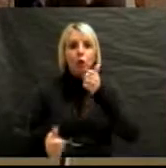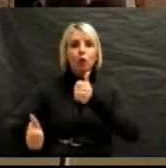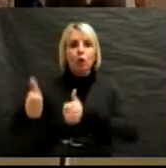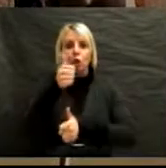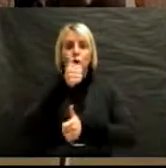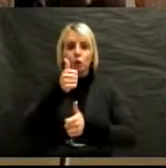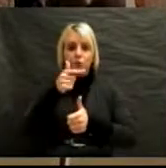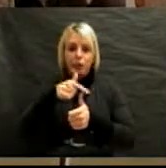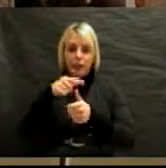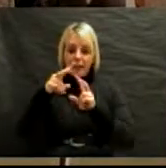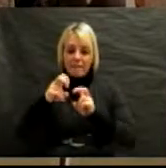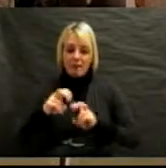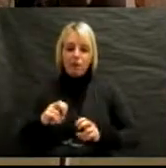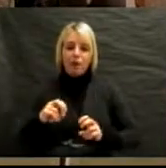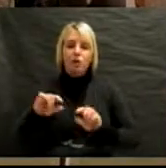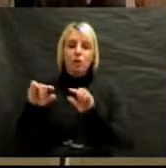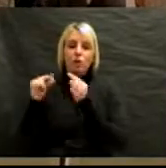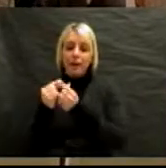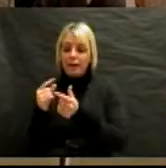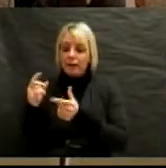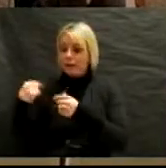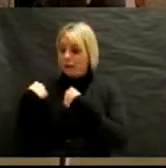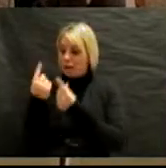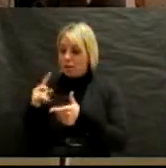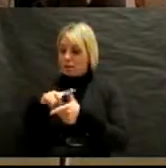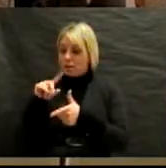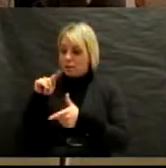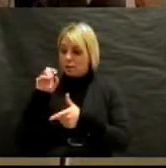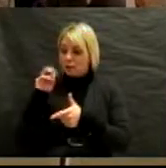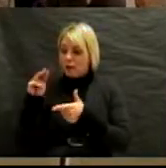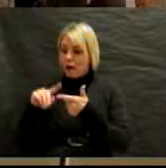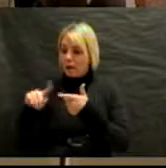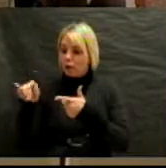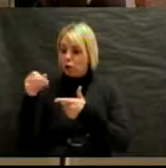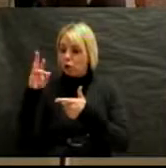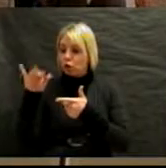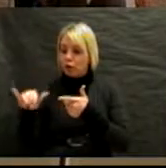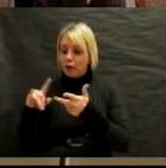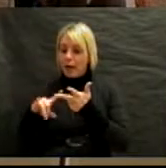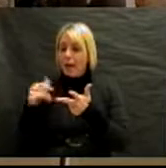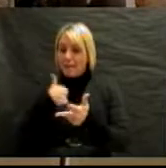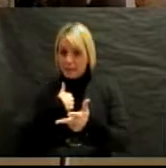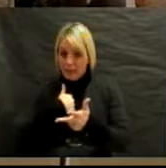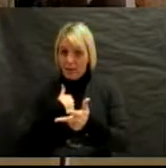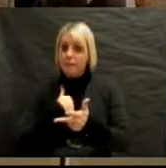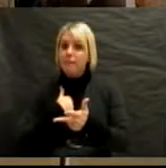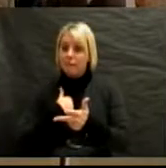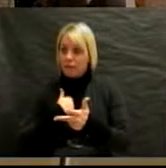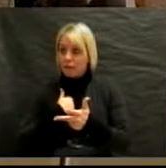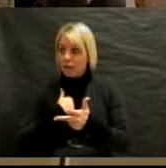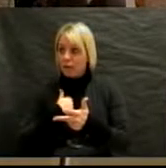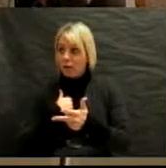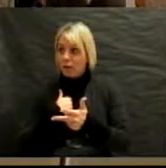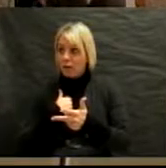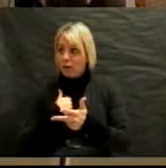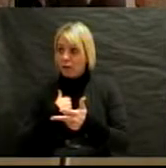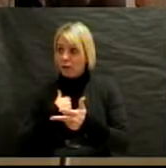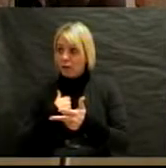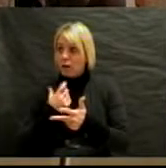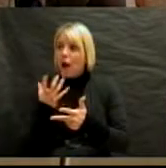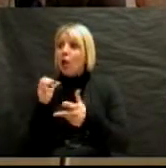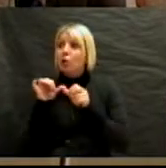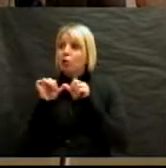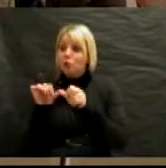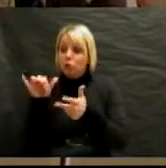Tom, Jerry, and myself. I think I would like to continue on that capacity. Tom has indicated he's willing to stay